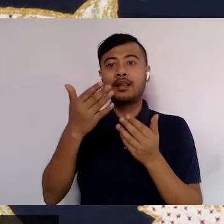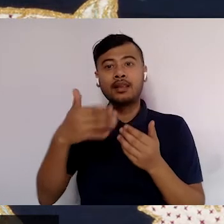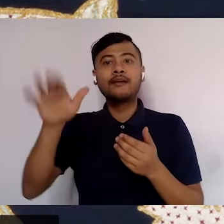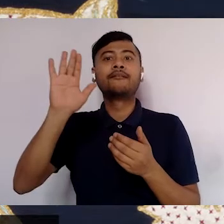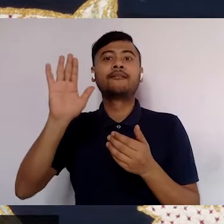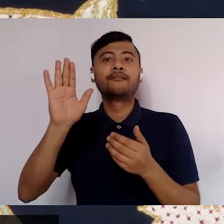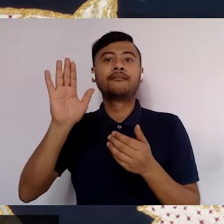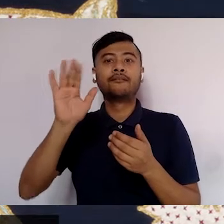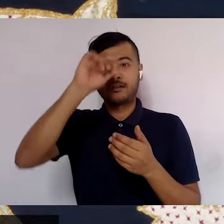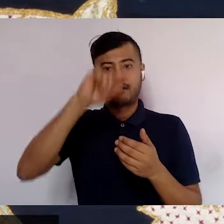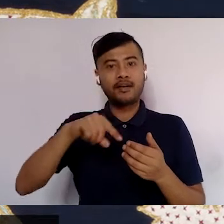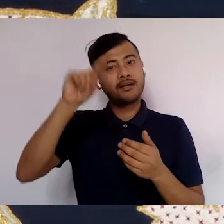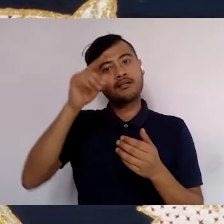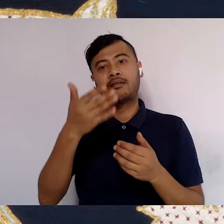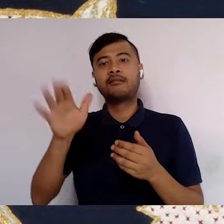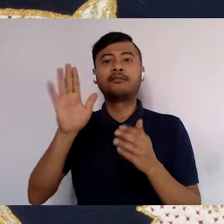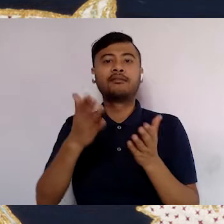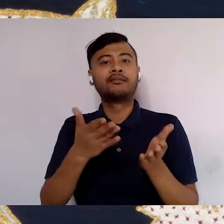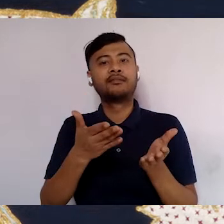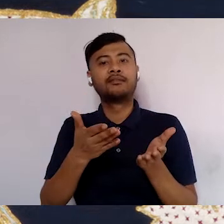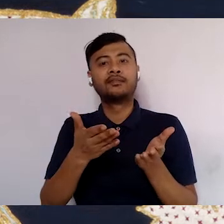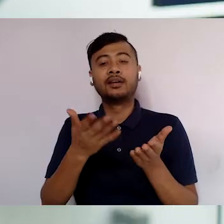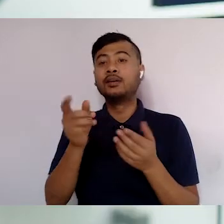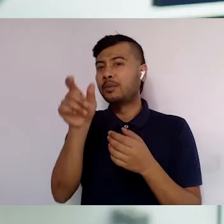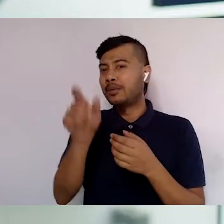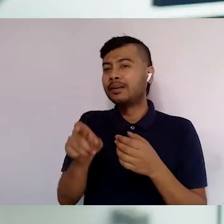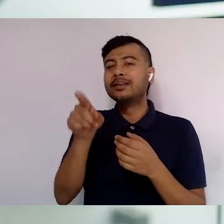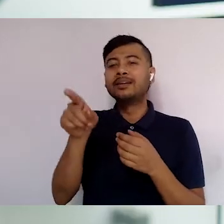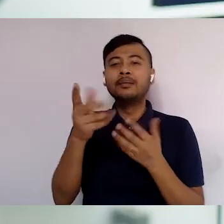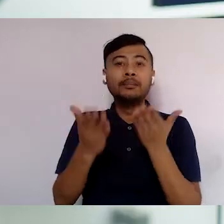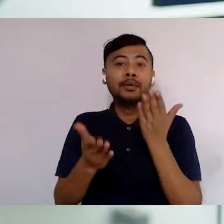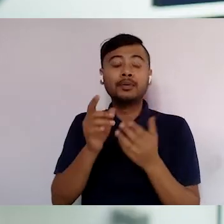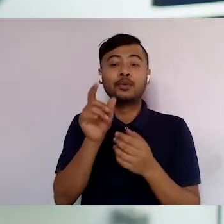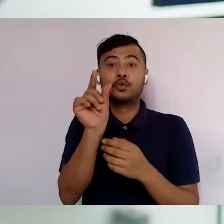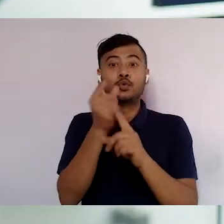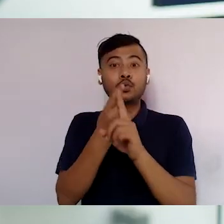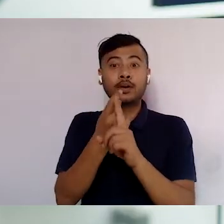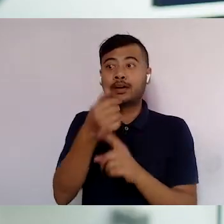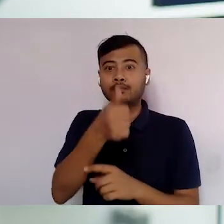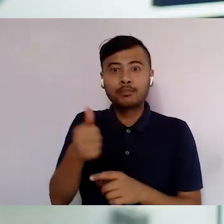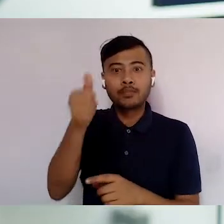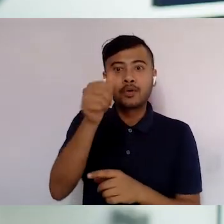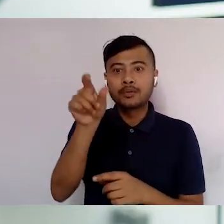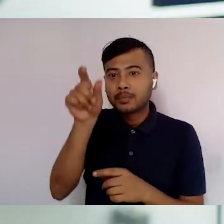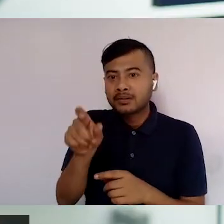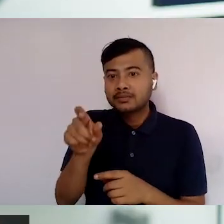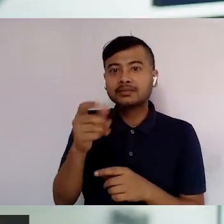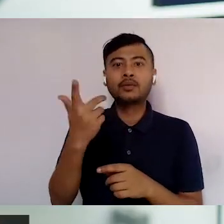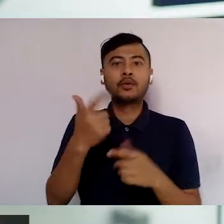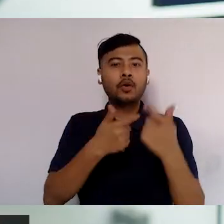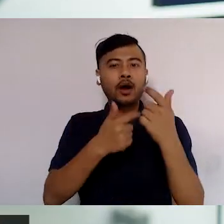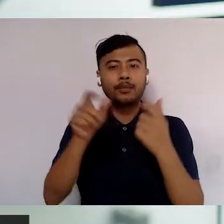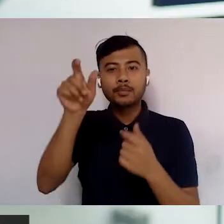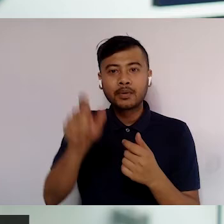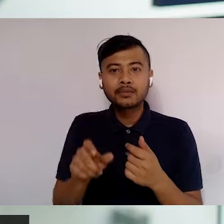souvenir was made for a person who was moving away from India, possibly a British officer or a soldier. But what